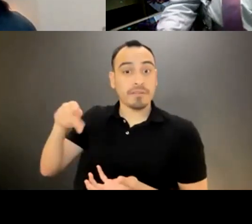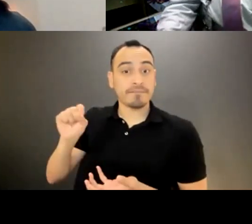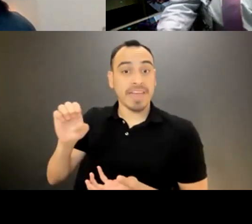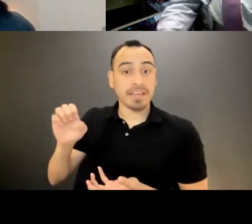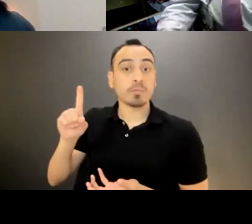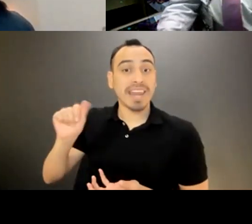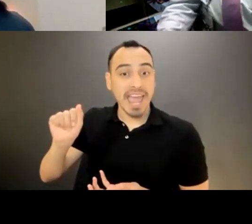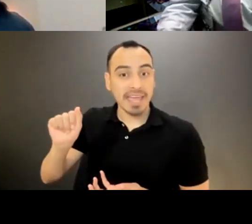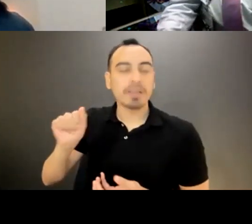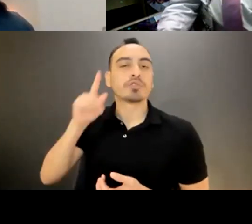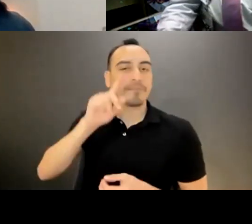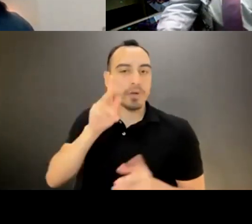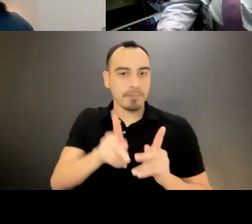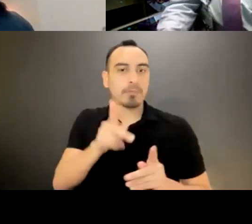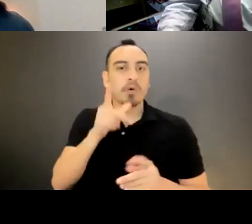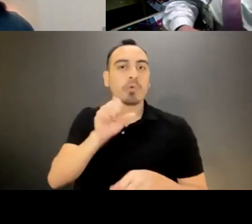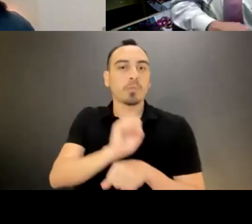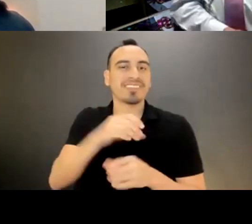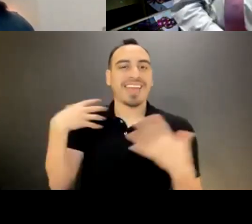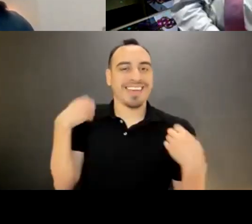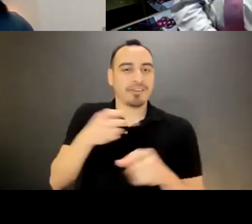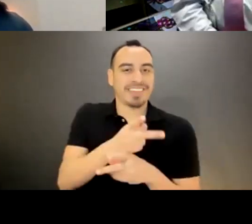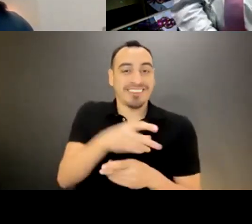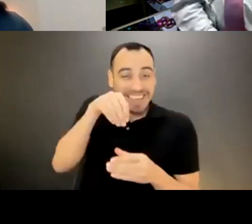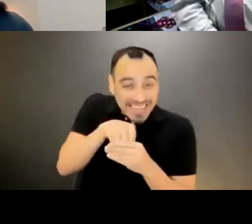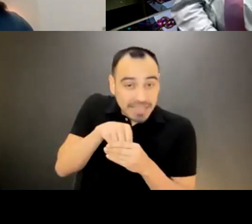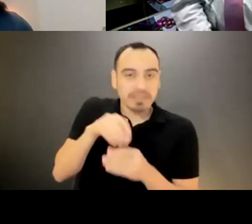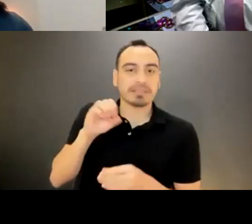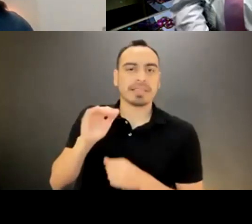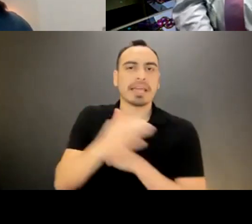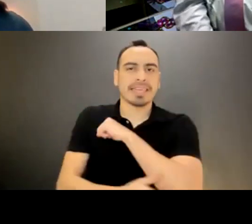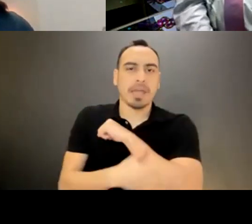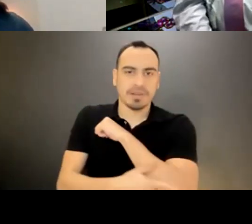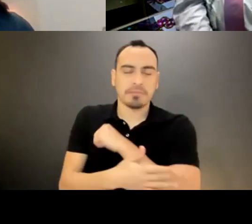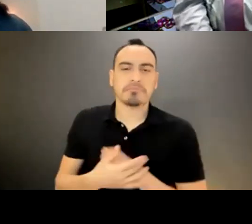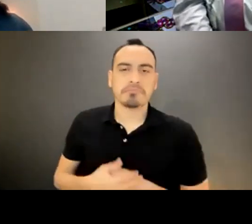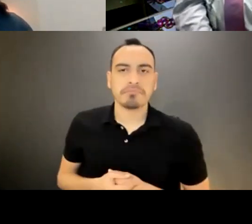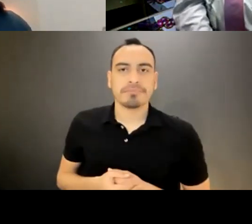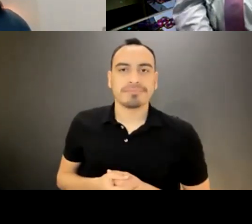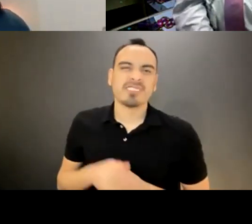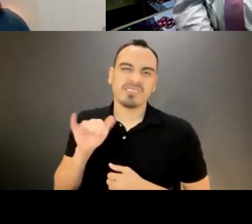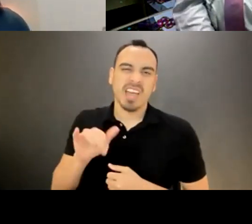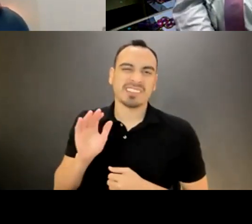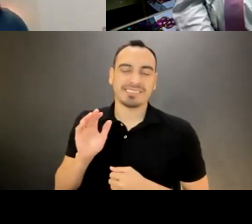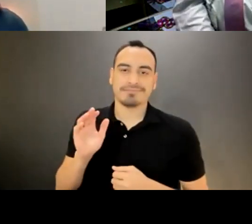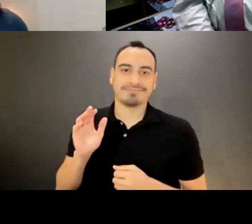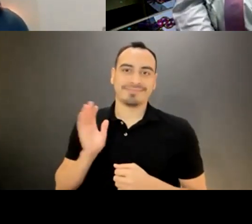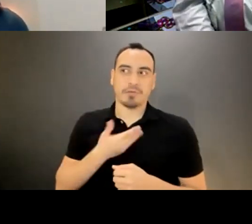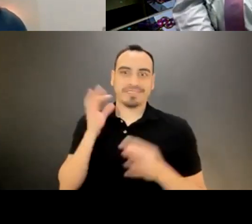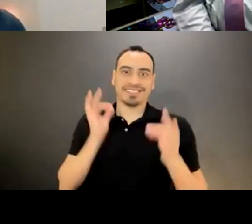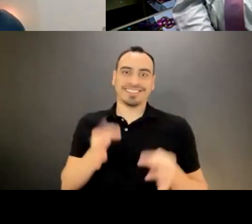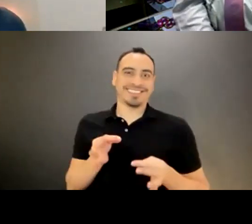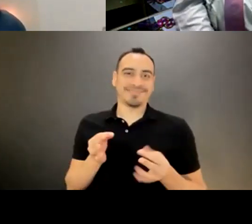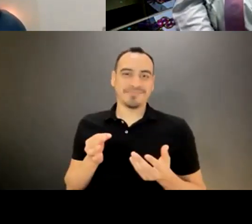in Sacramento County. So in this case, that's Sacramento County. So that's why that decision, was made that way. Those people work